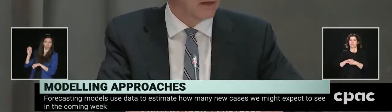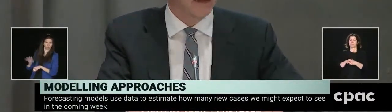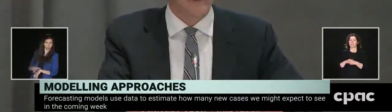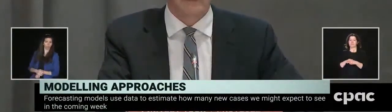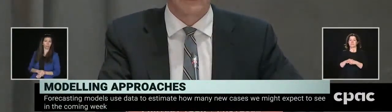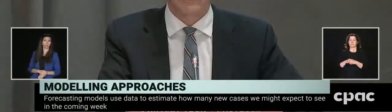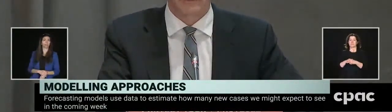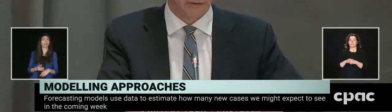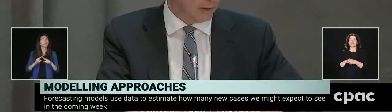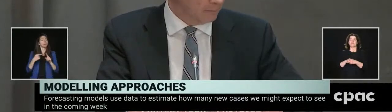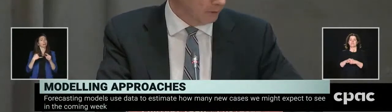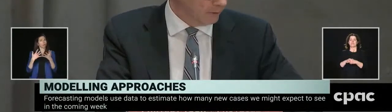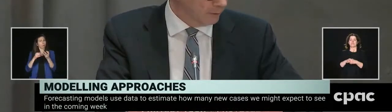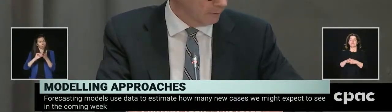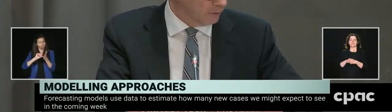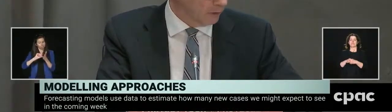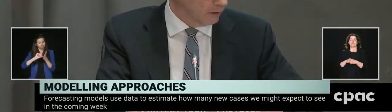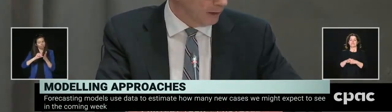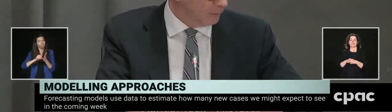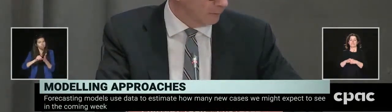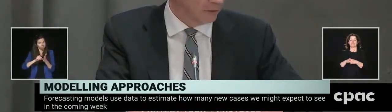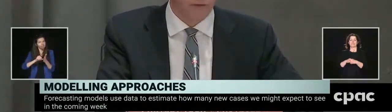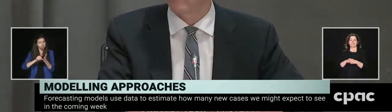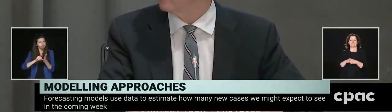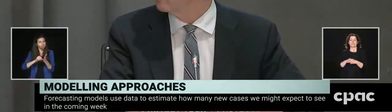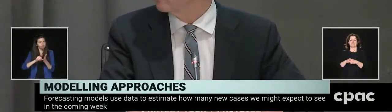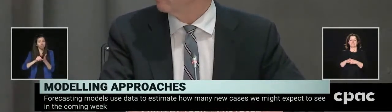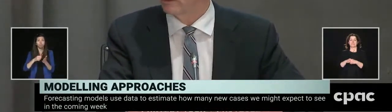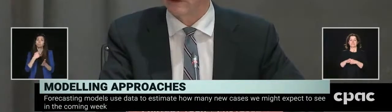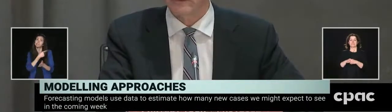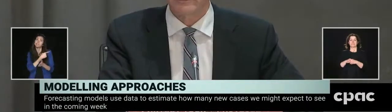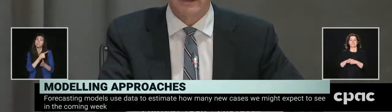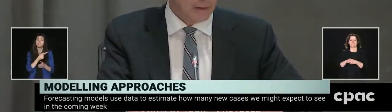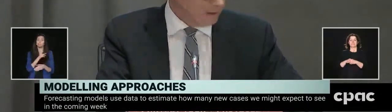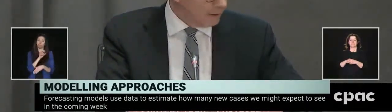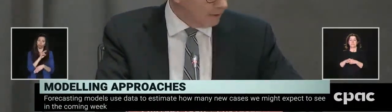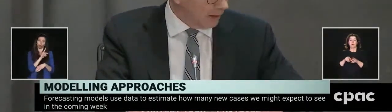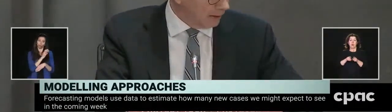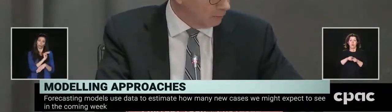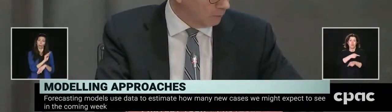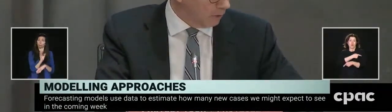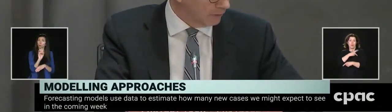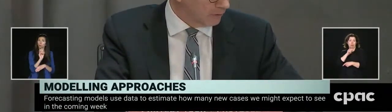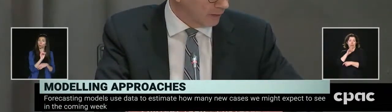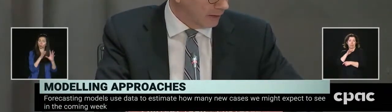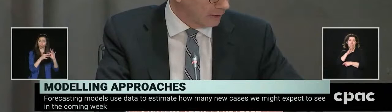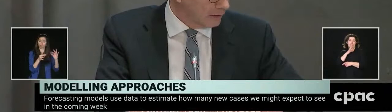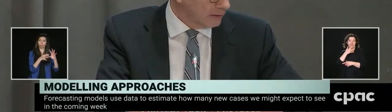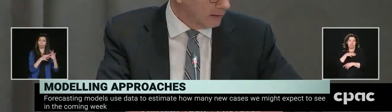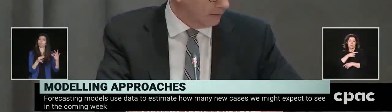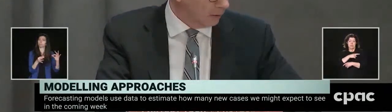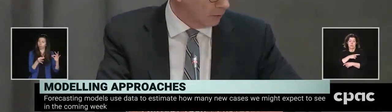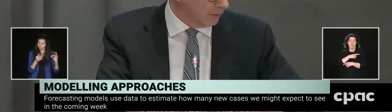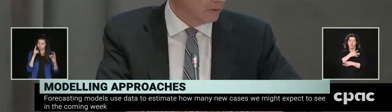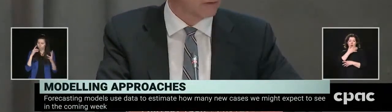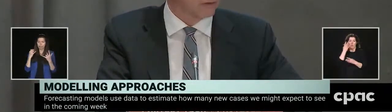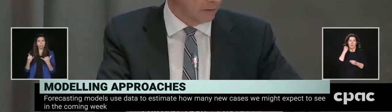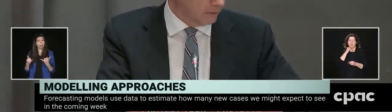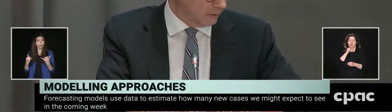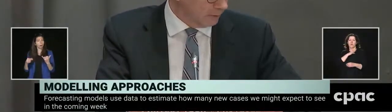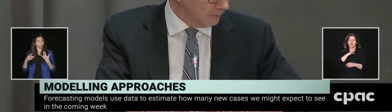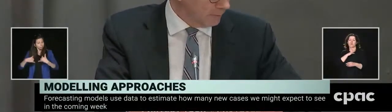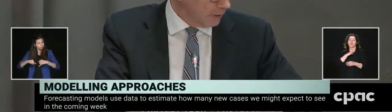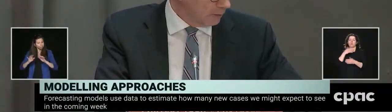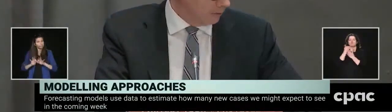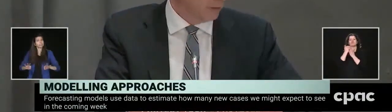remember, as Dr. Tam noted, that we have strong epidemic control measures in place, that we want to stay in the lower range